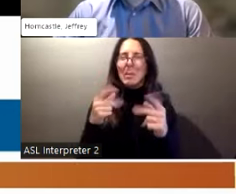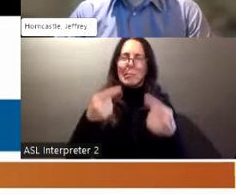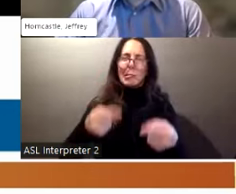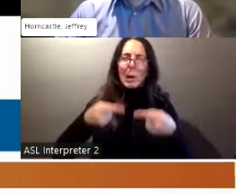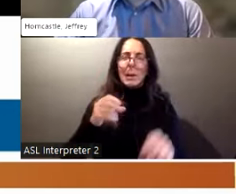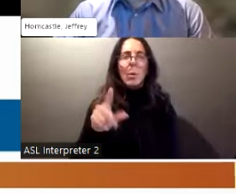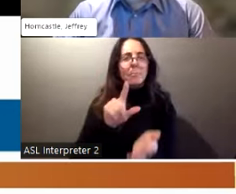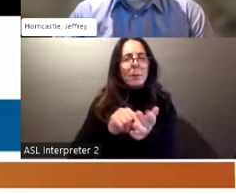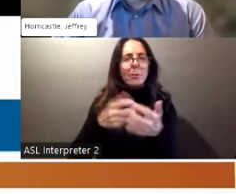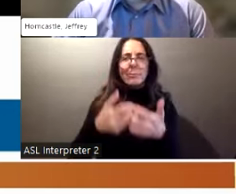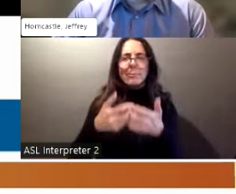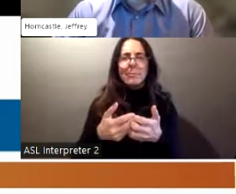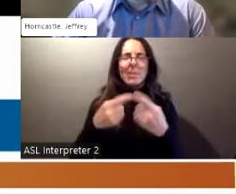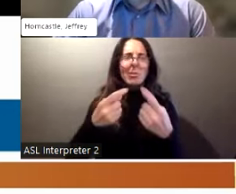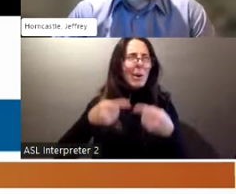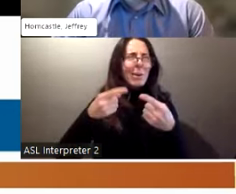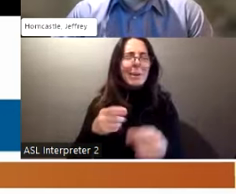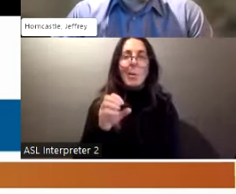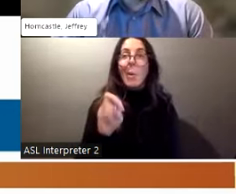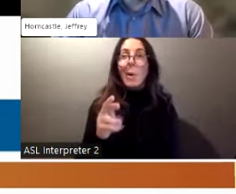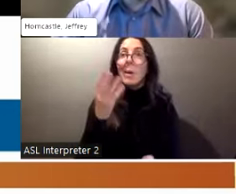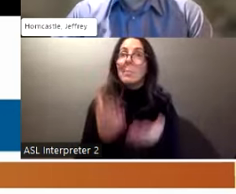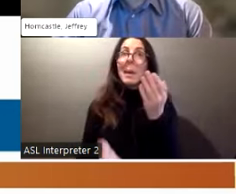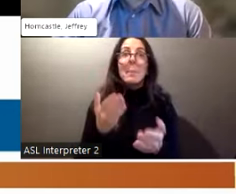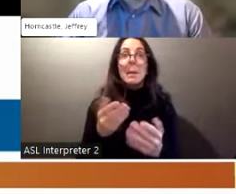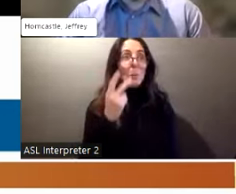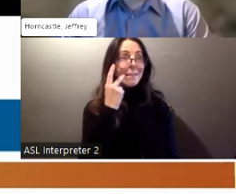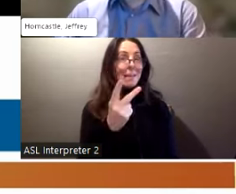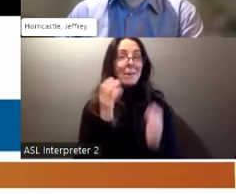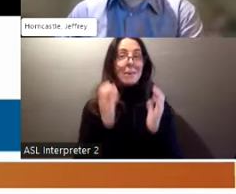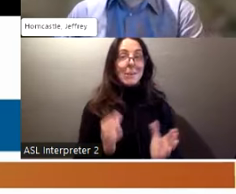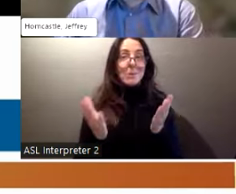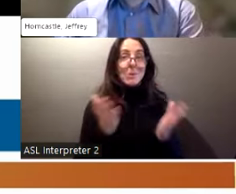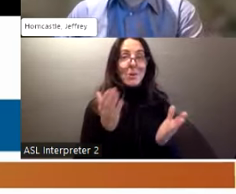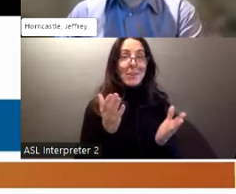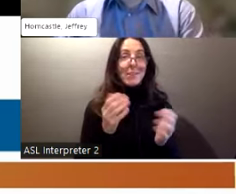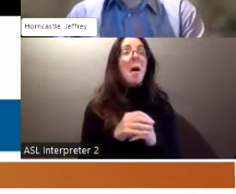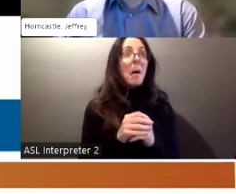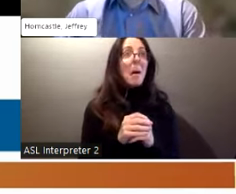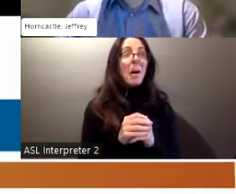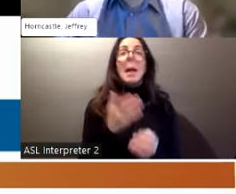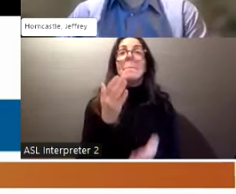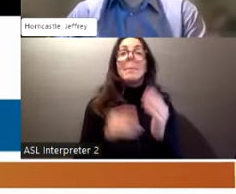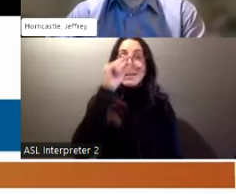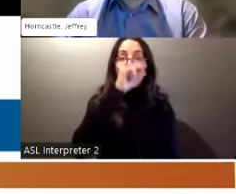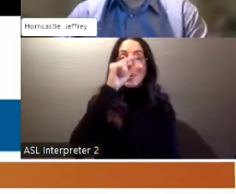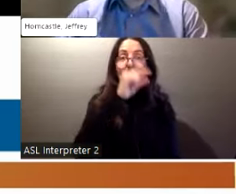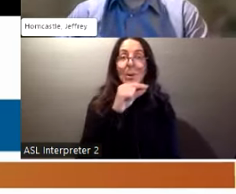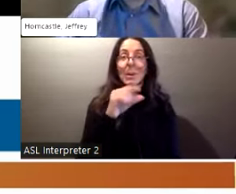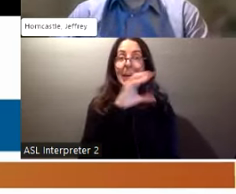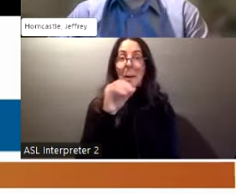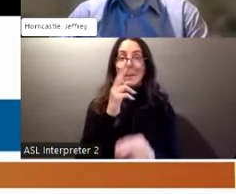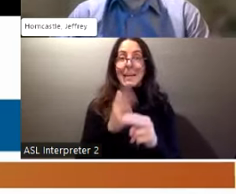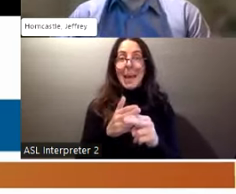printer, or simply a customer service phone number, where, you know, they enter the company name into Google. There's a good chance that